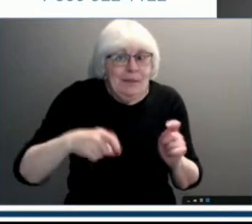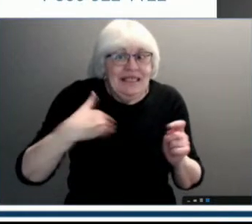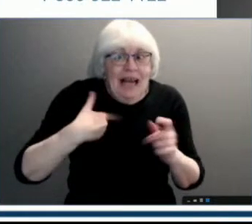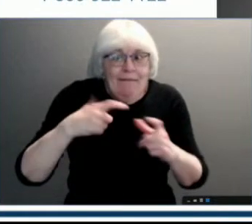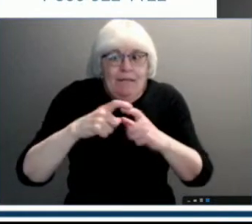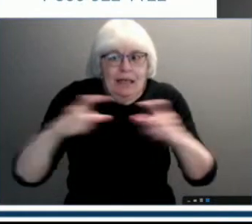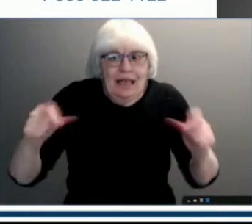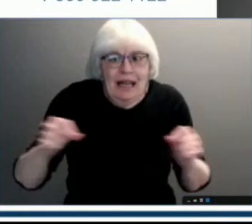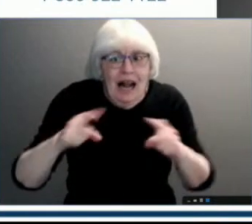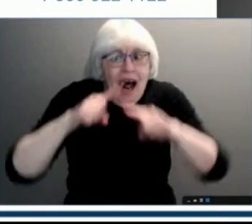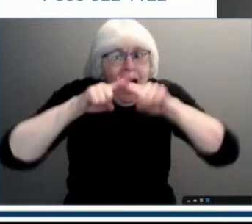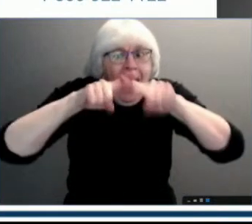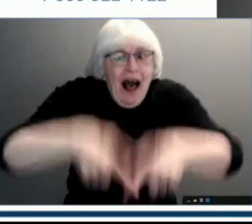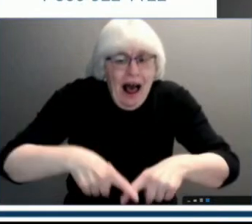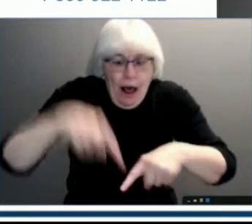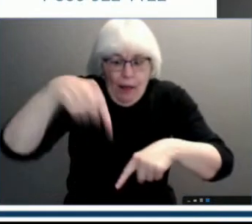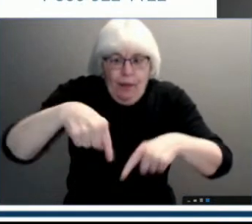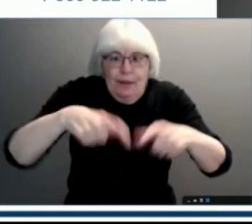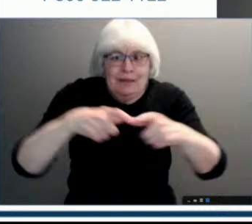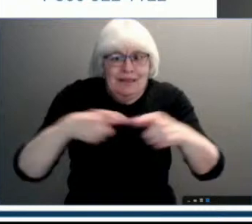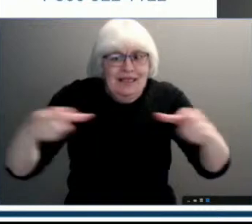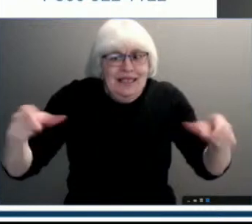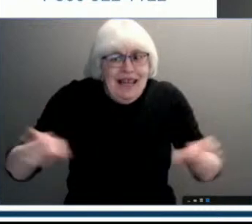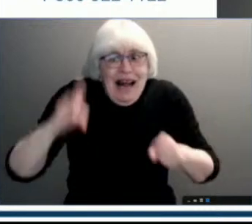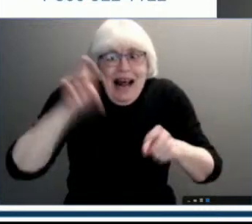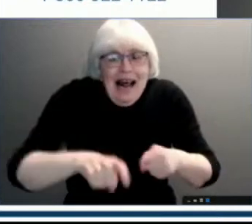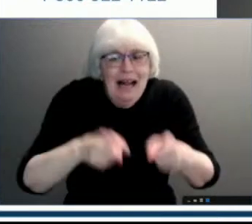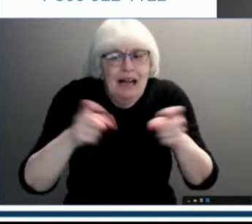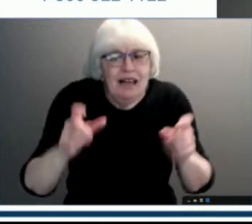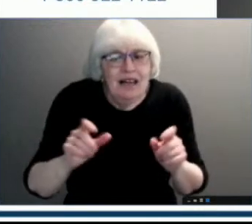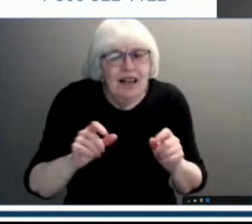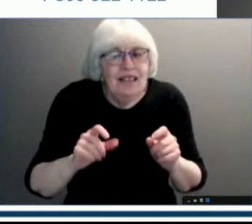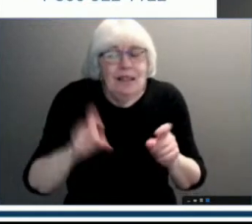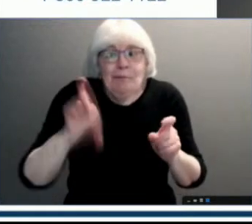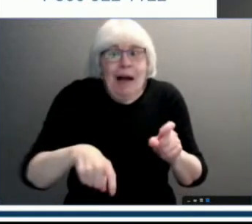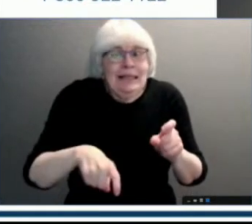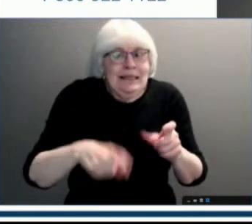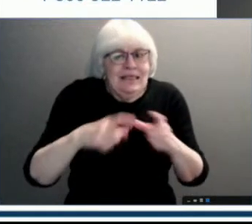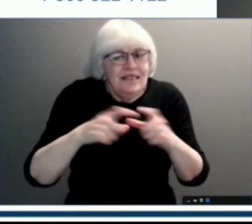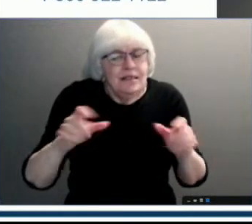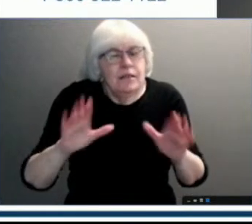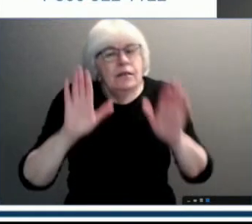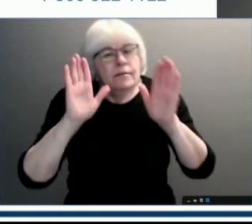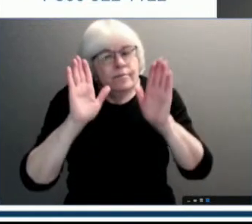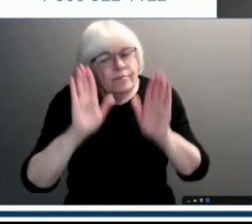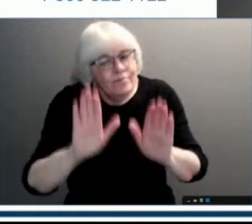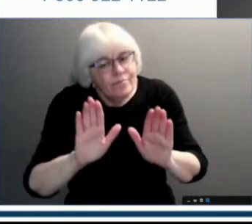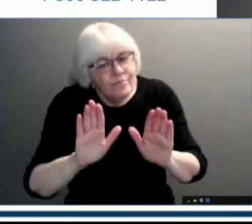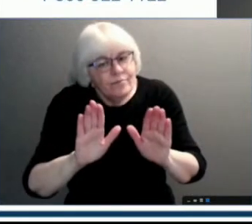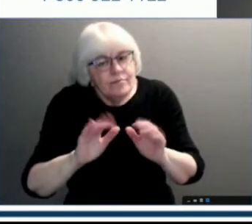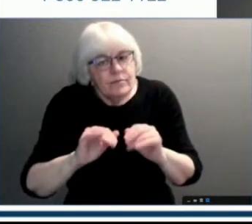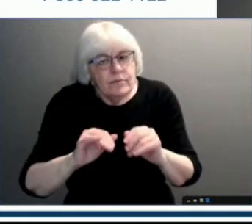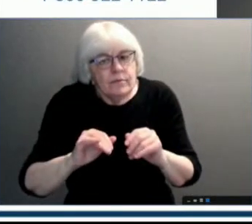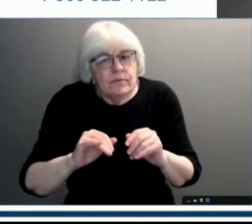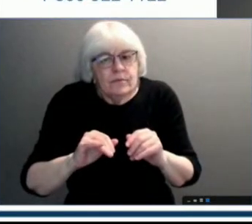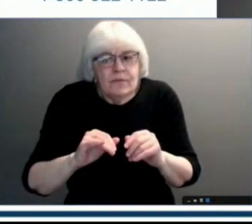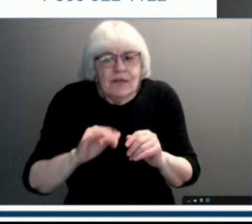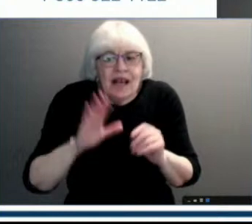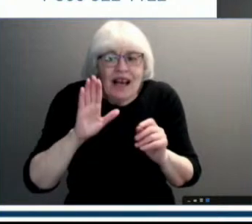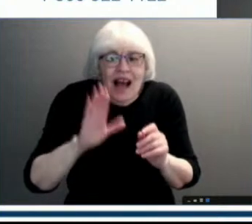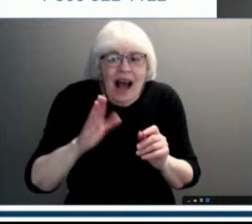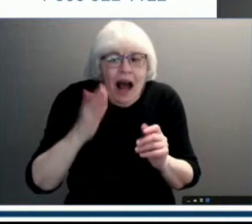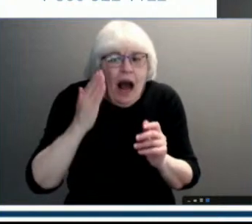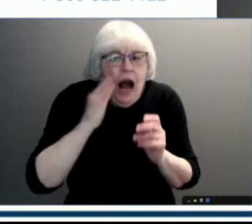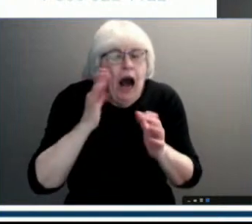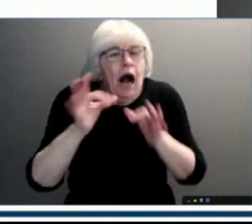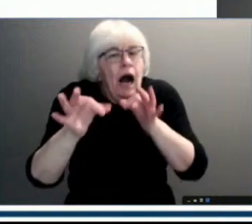testing and not changing their behaviors. They need to change their behaviors now, as I've just outlined, to minimize their risk